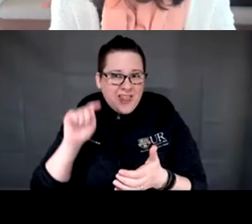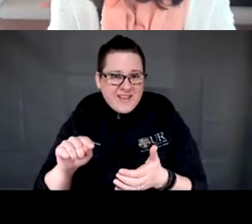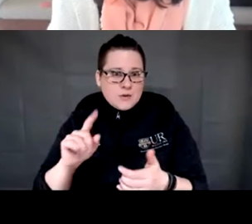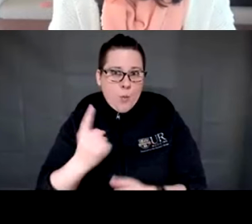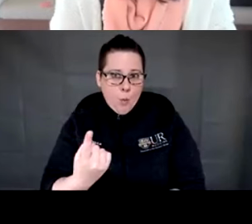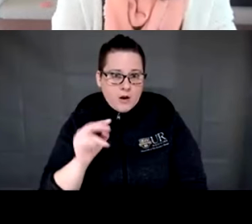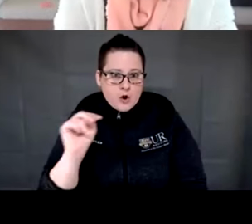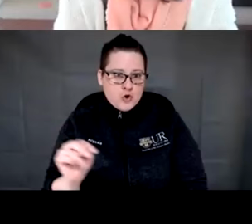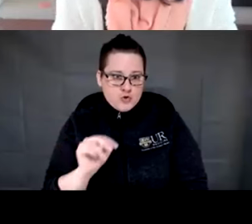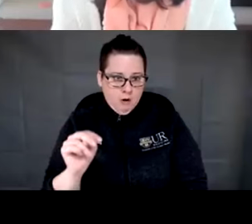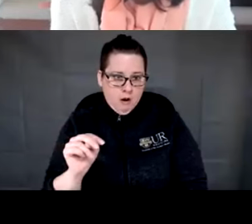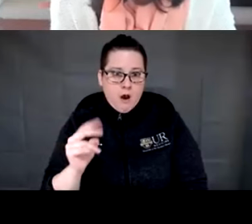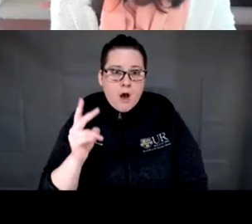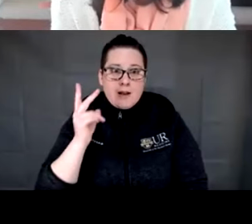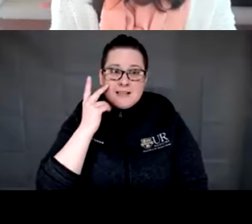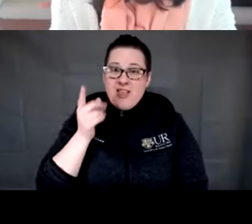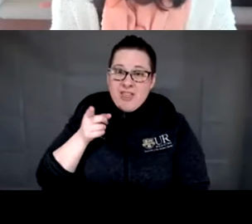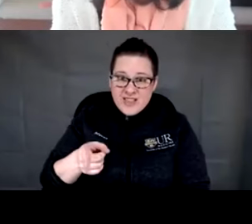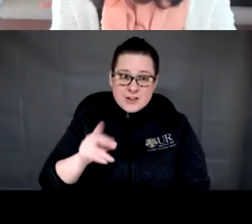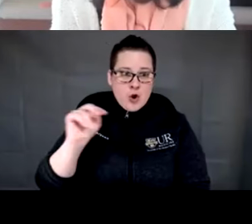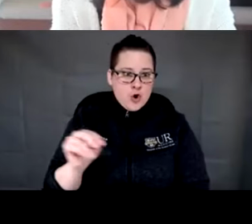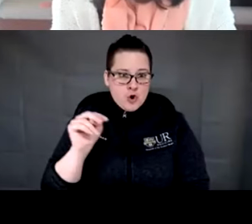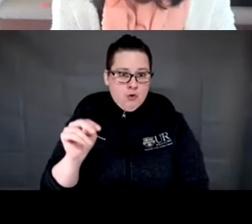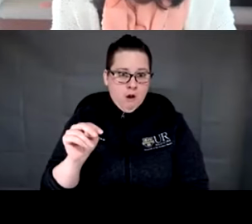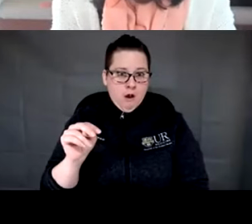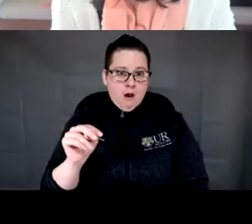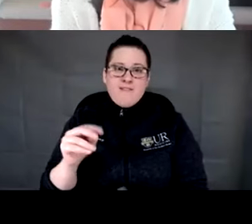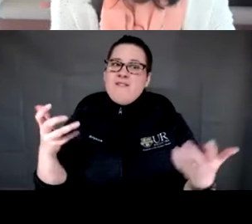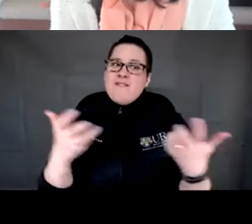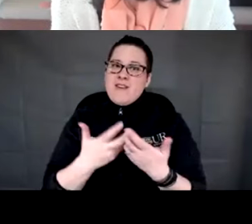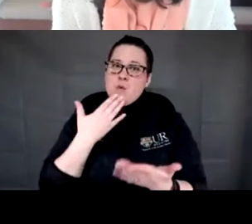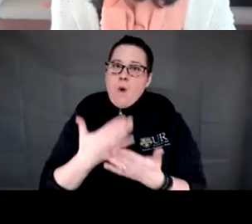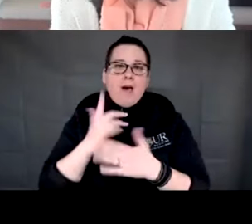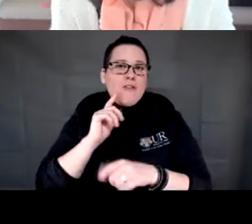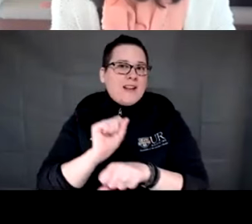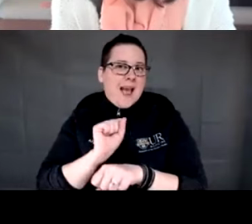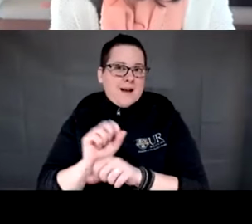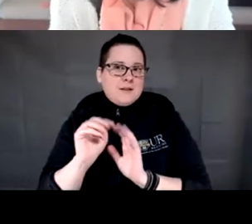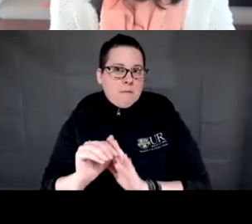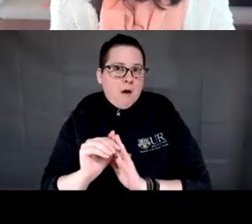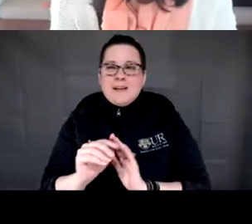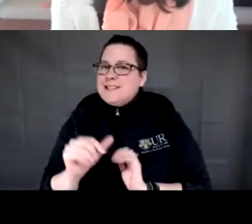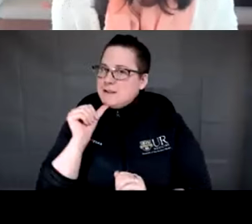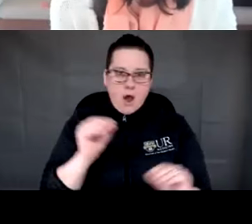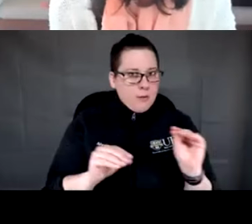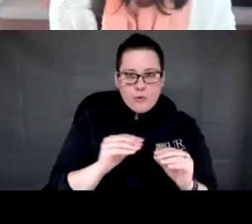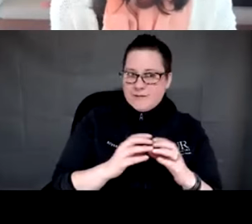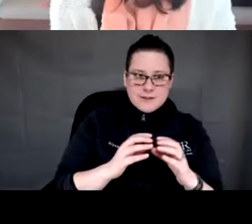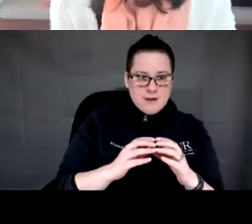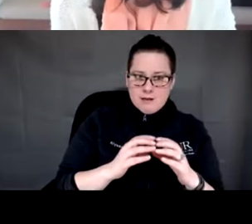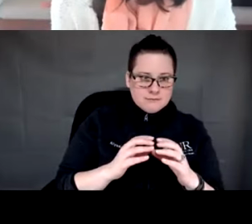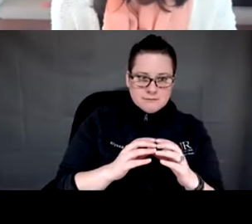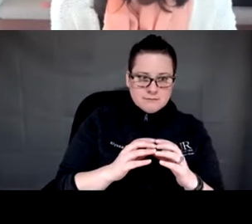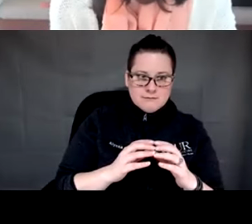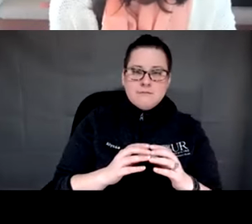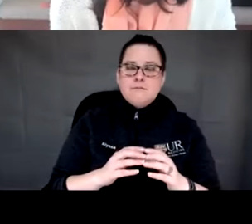neuron. And so you can see for this individual neuron, it's actually really fit well by the task model. So this is not a movement cell. It was